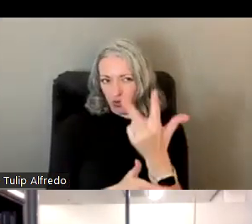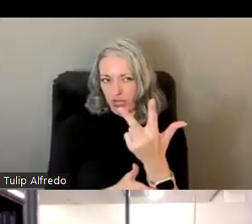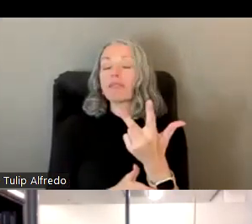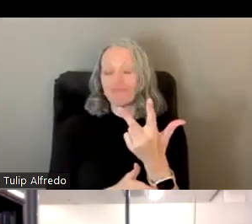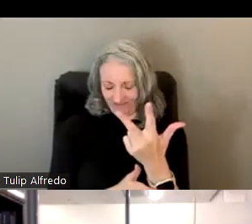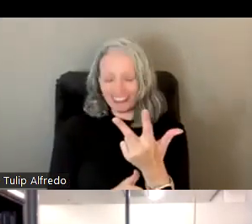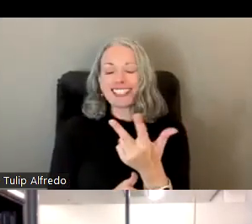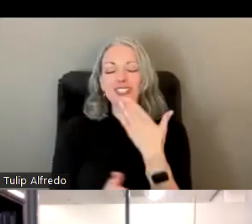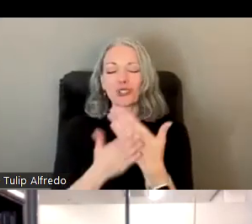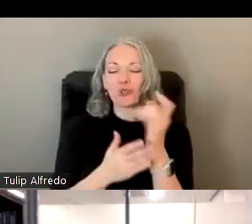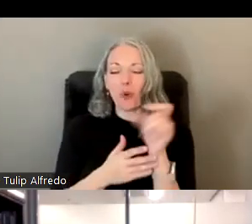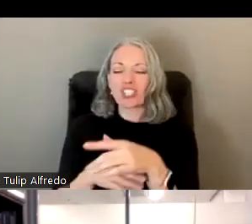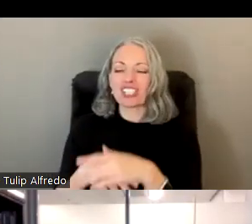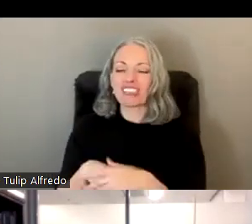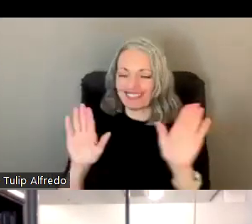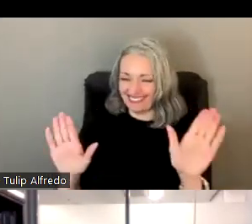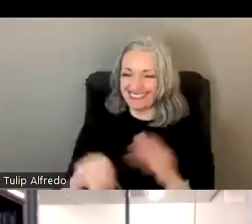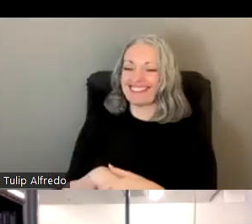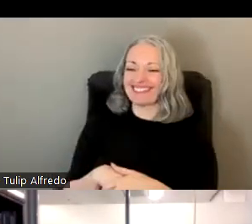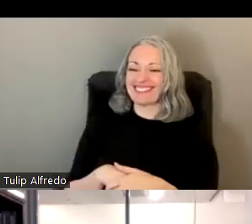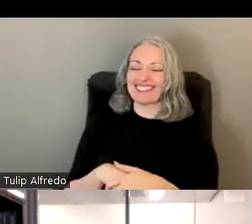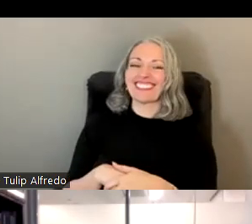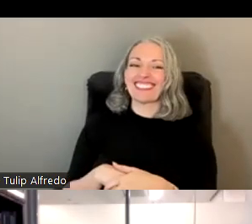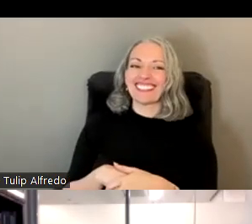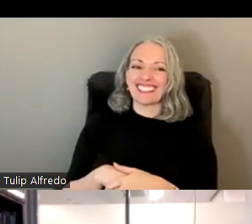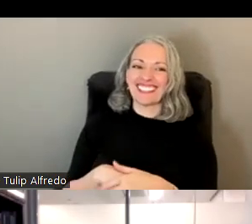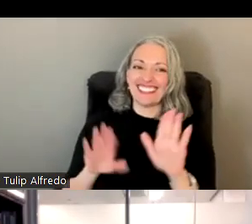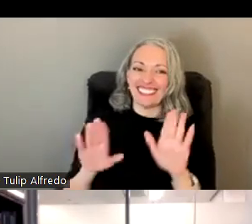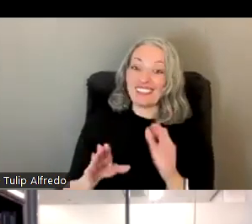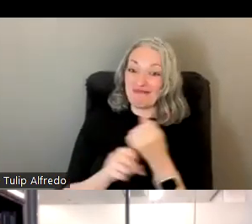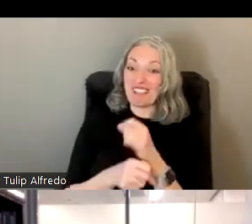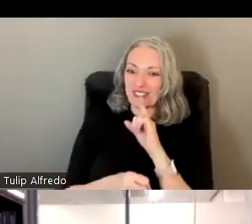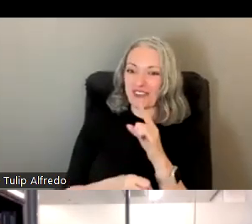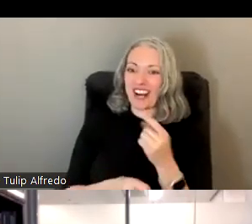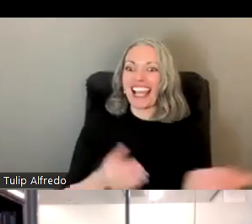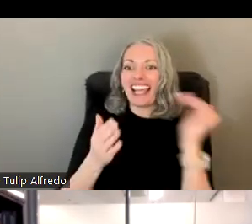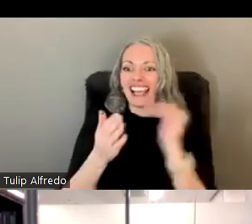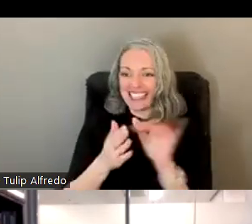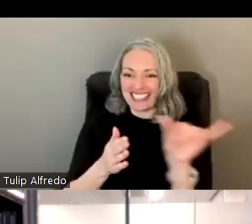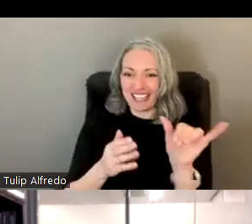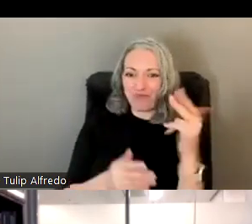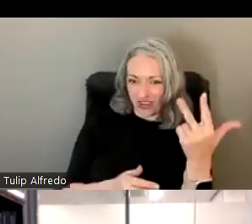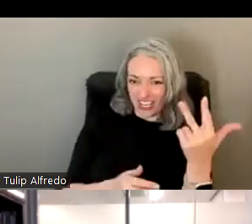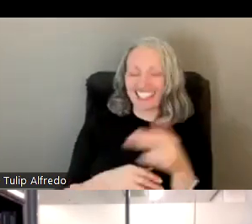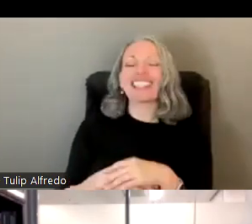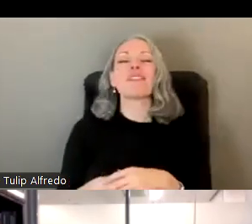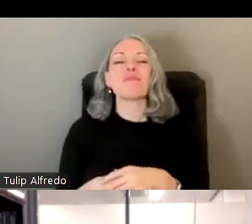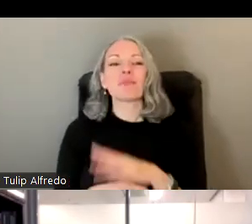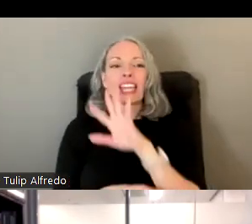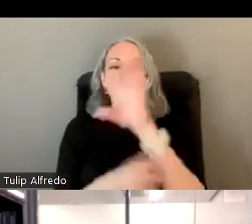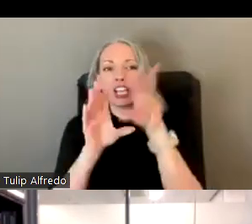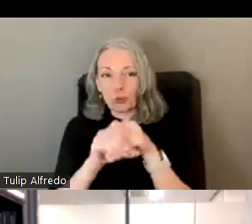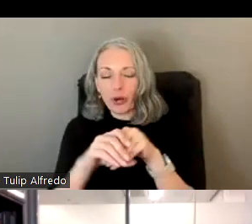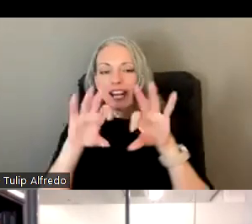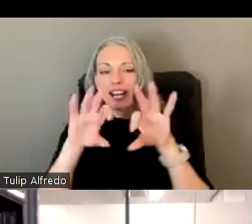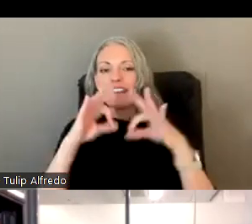excellent question. You can all hold me accountable for saying the same three things because my papers are getting kind of messy, but incorporate